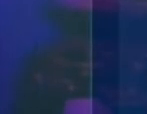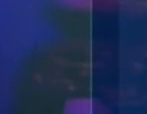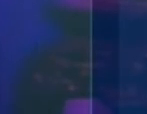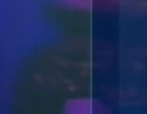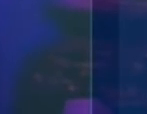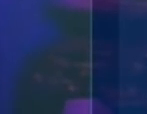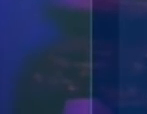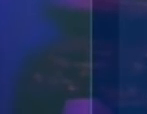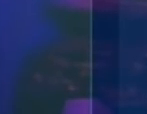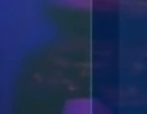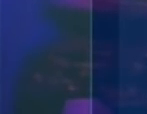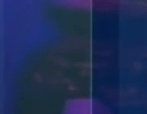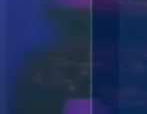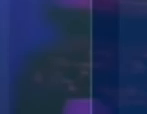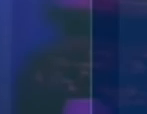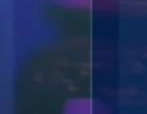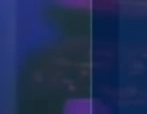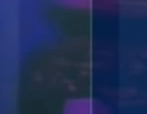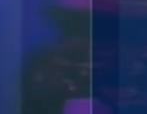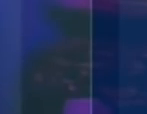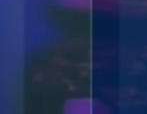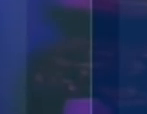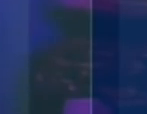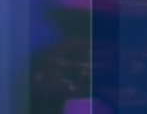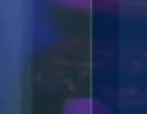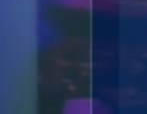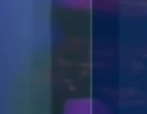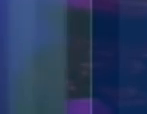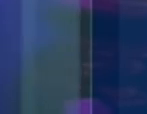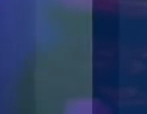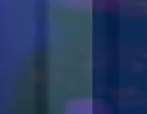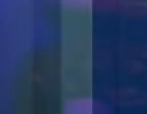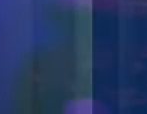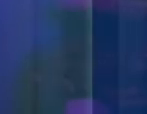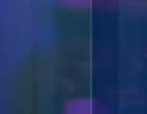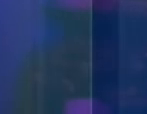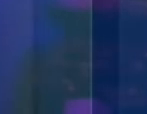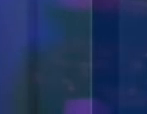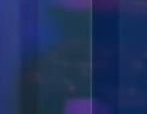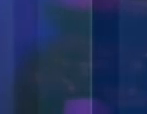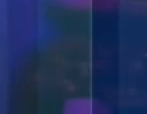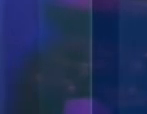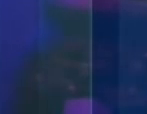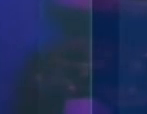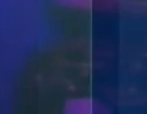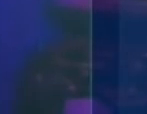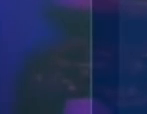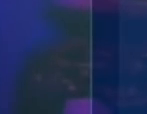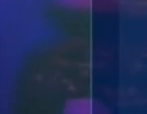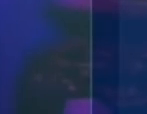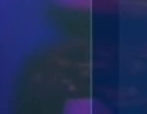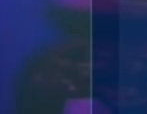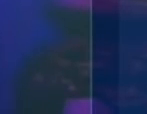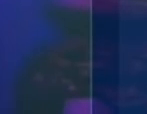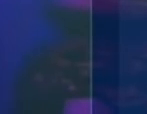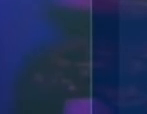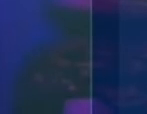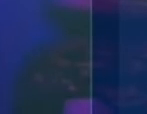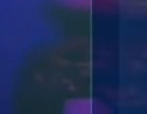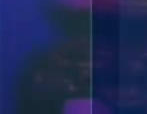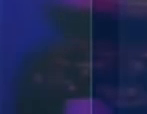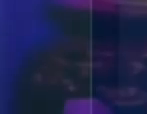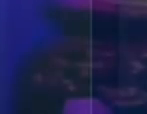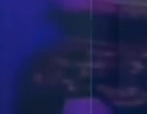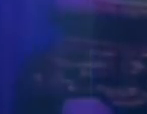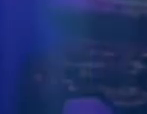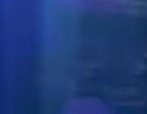you are ready for the manifestation. God is going to reveal himself in the lives of people who